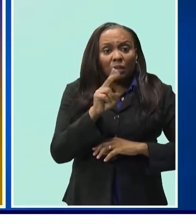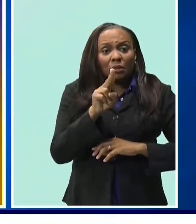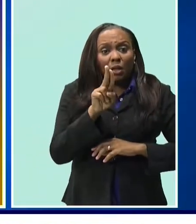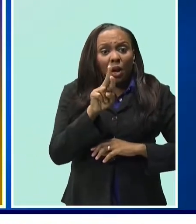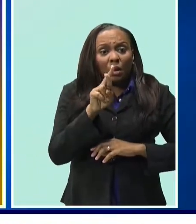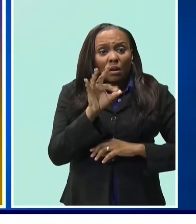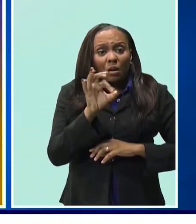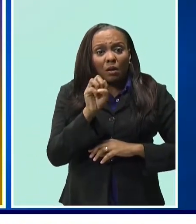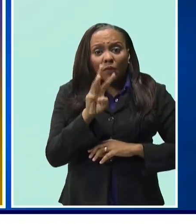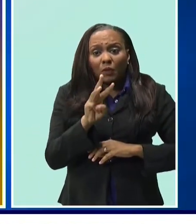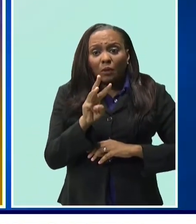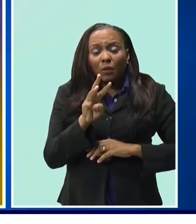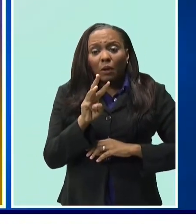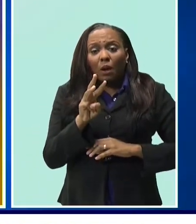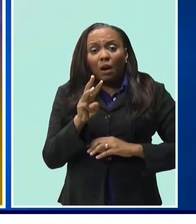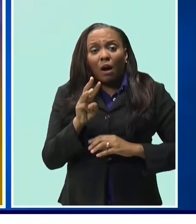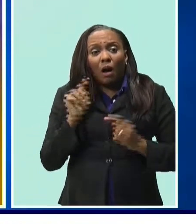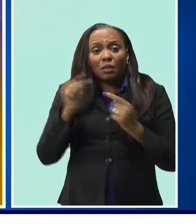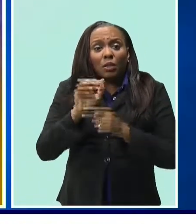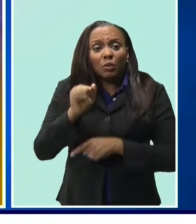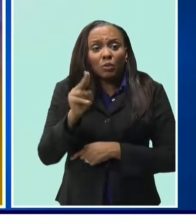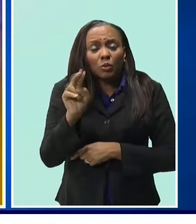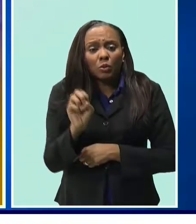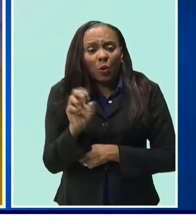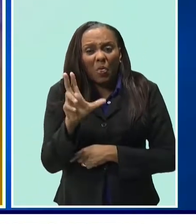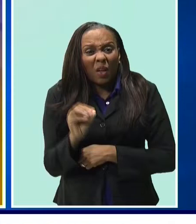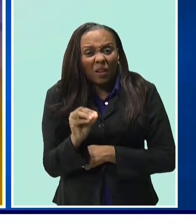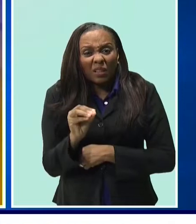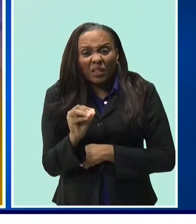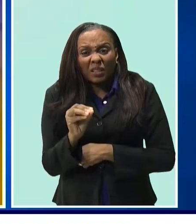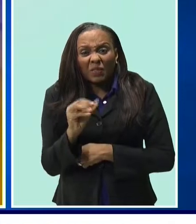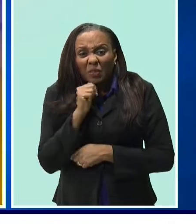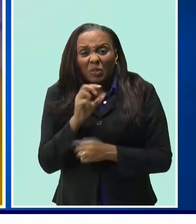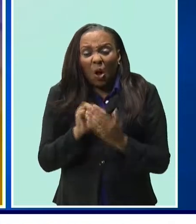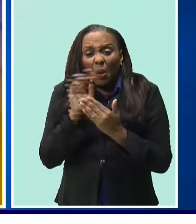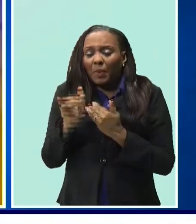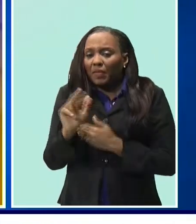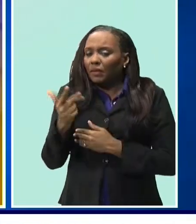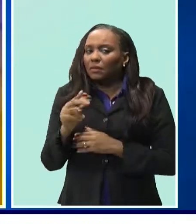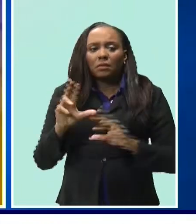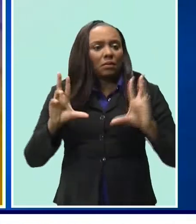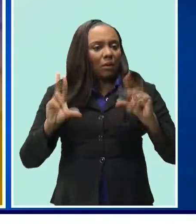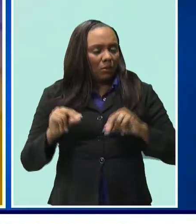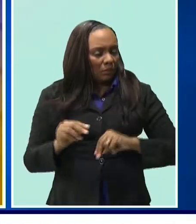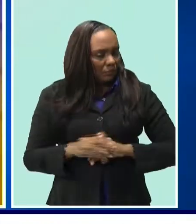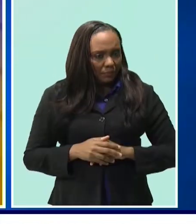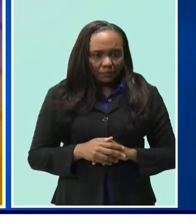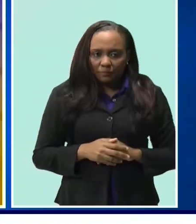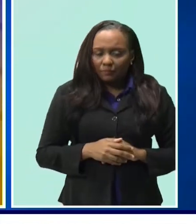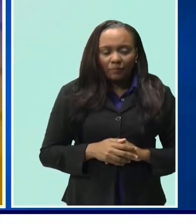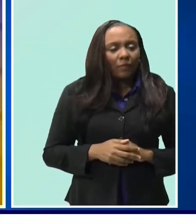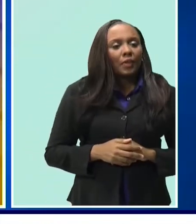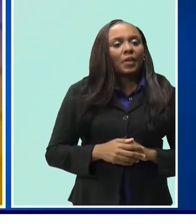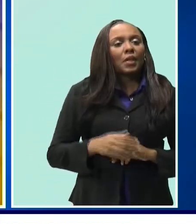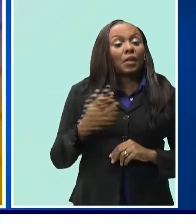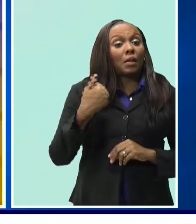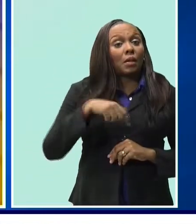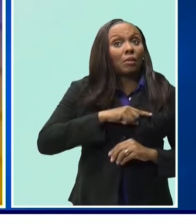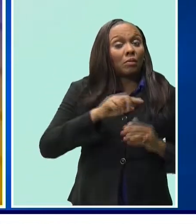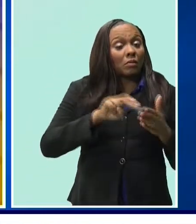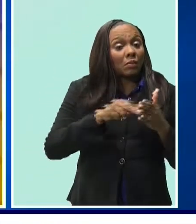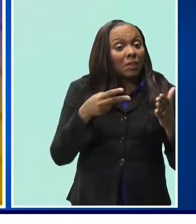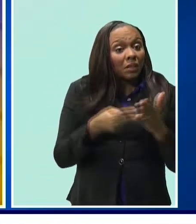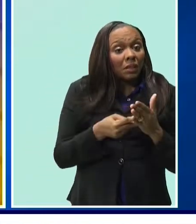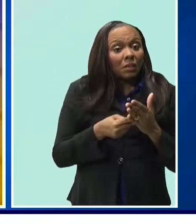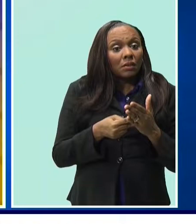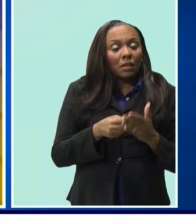the curfew has now been extended until the 30th of June. That is absolutely not the case. All that we've done is to say that until